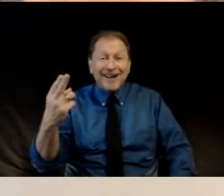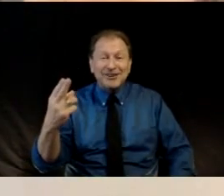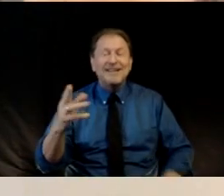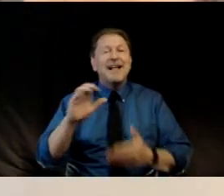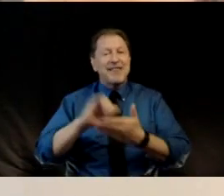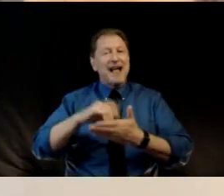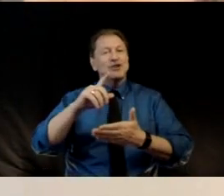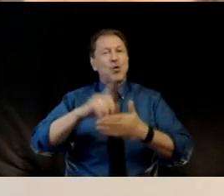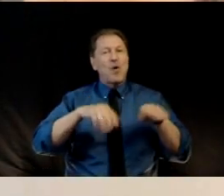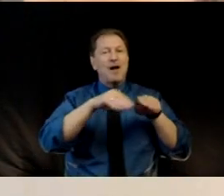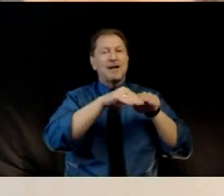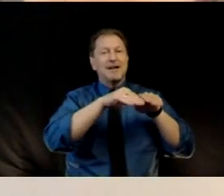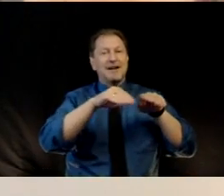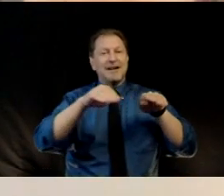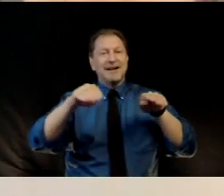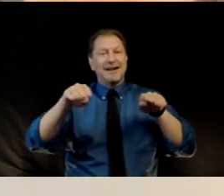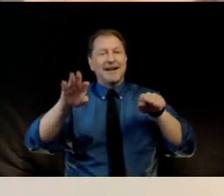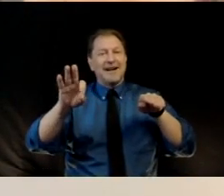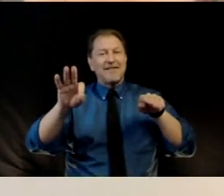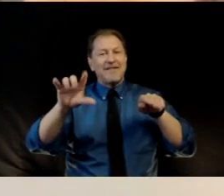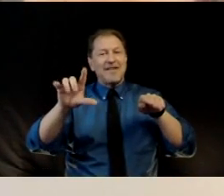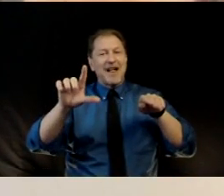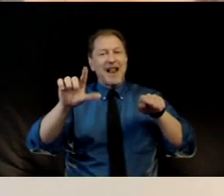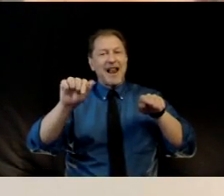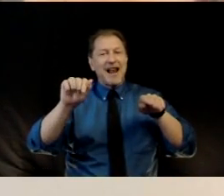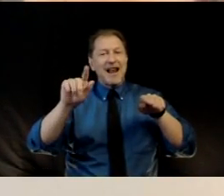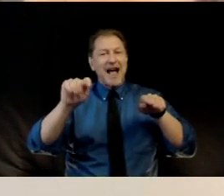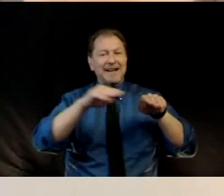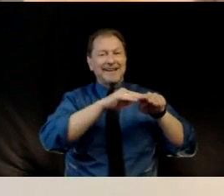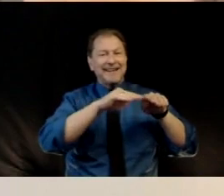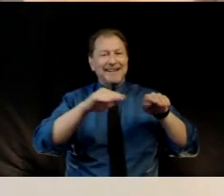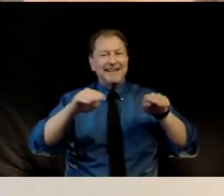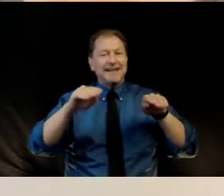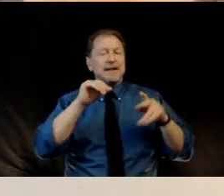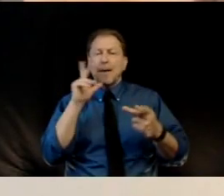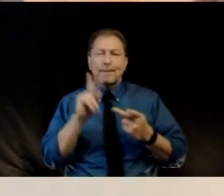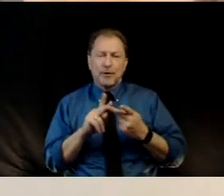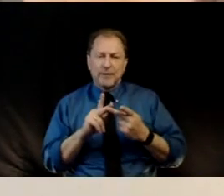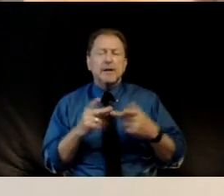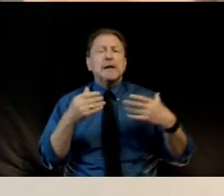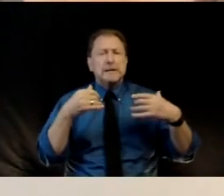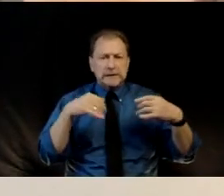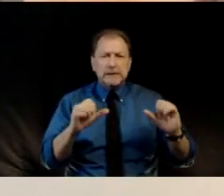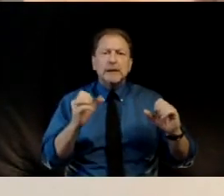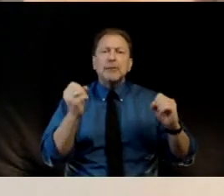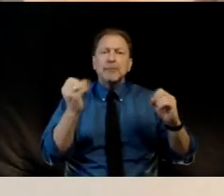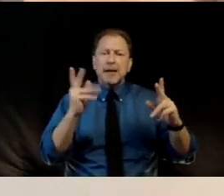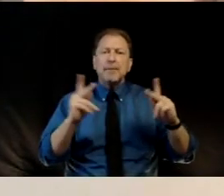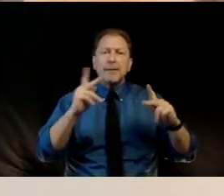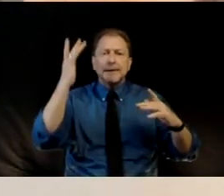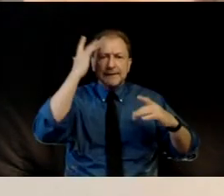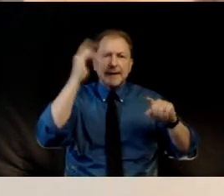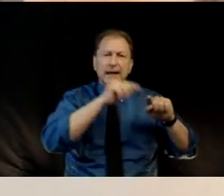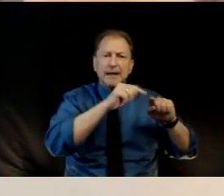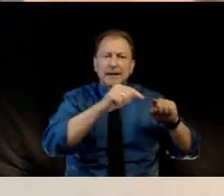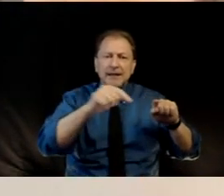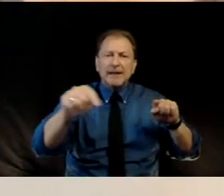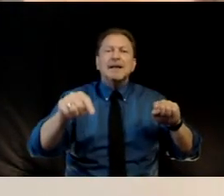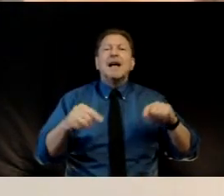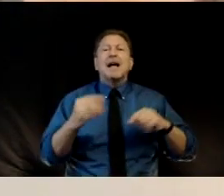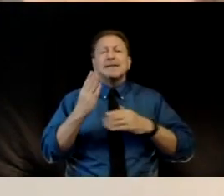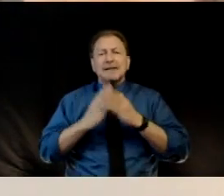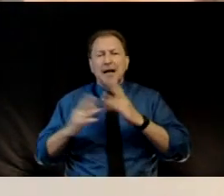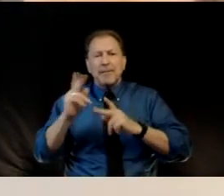like. It's not perfect. Still, every person with COVID passes it along to someone else who will get